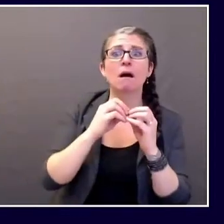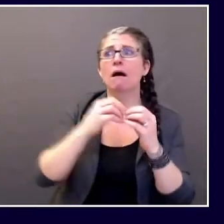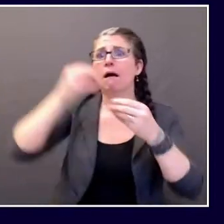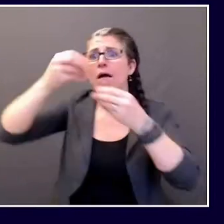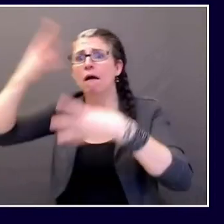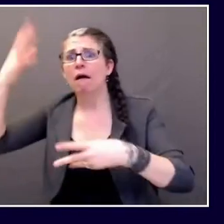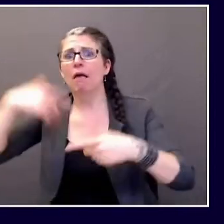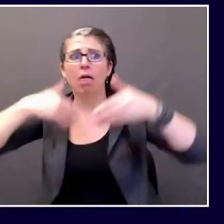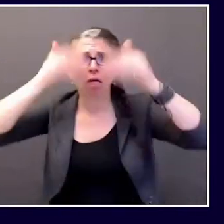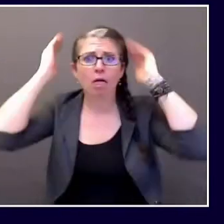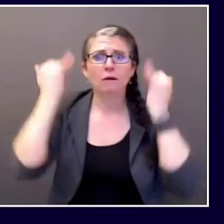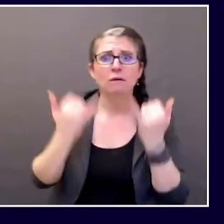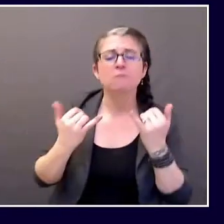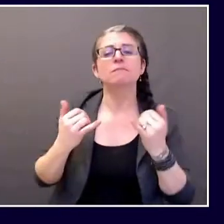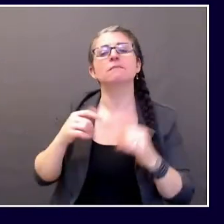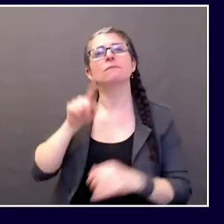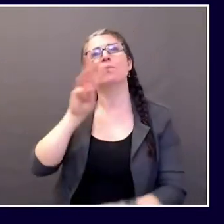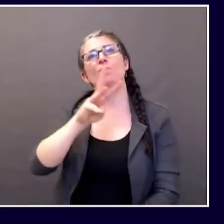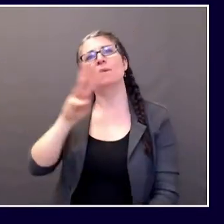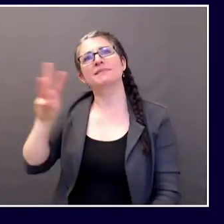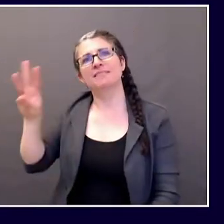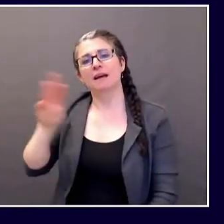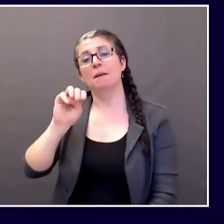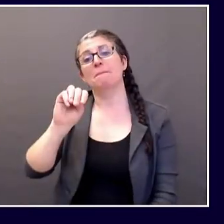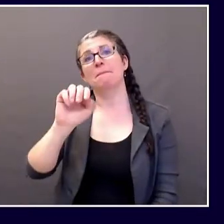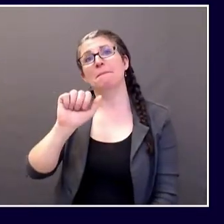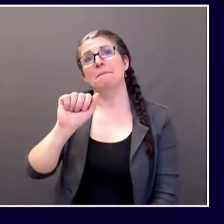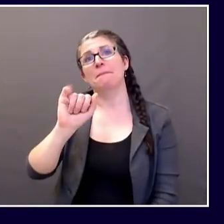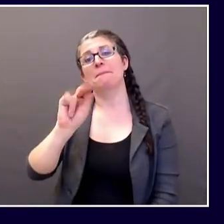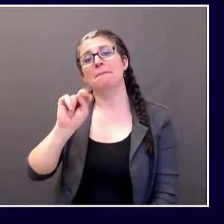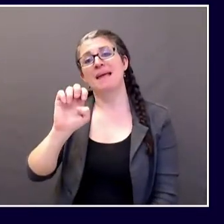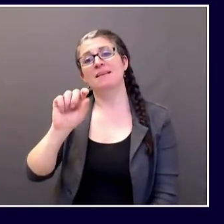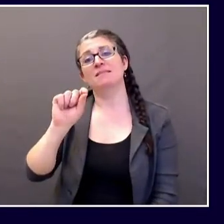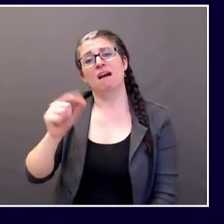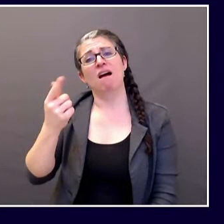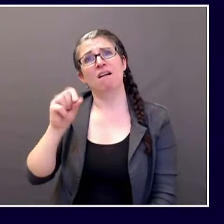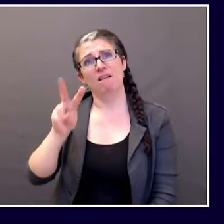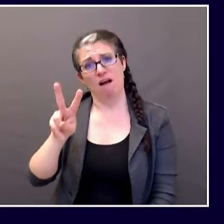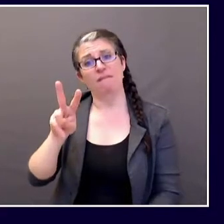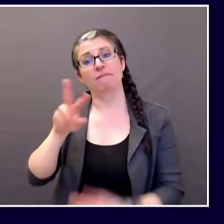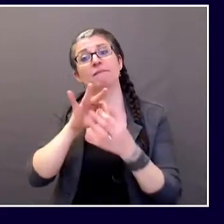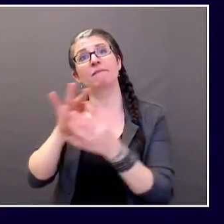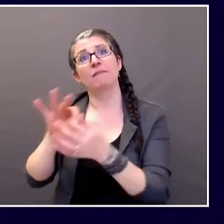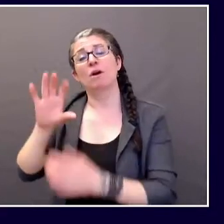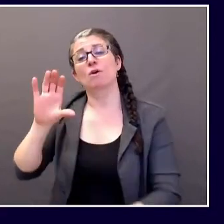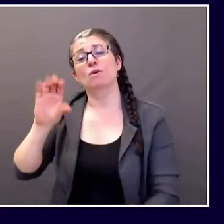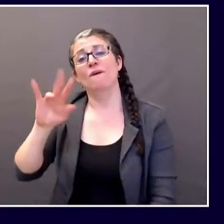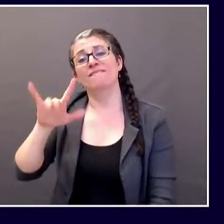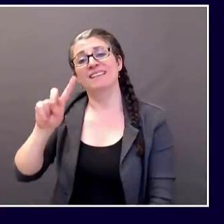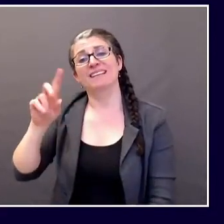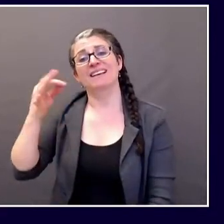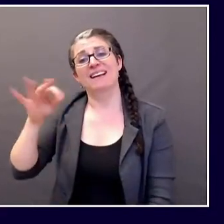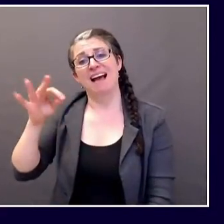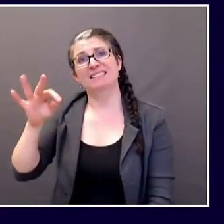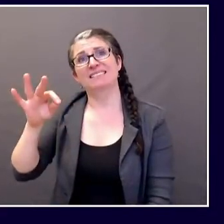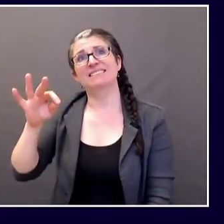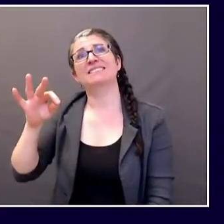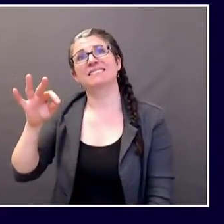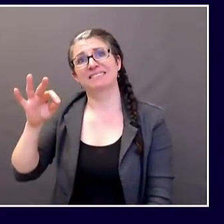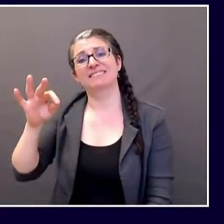our maine.gov COVID-19 vaccine site. You also can call 211. We know that not everybody is